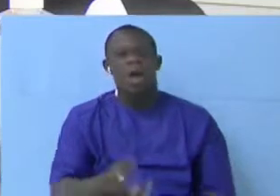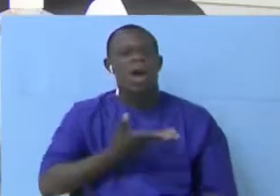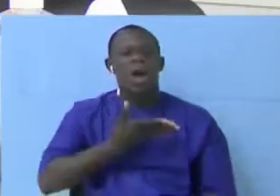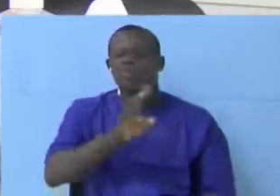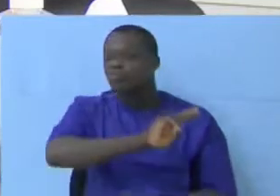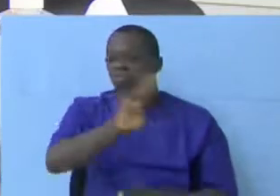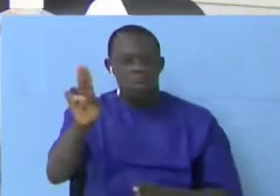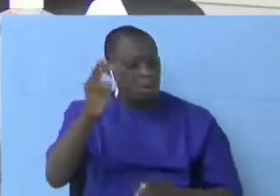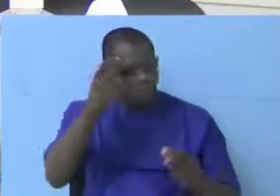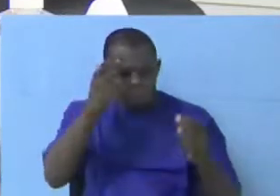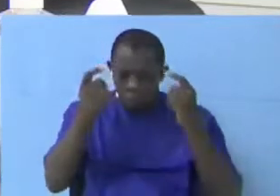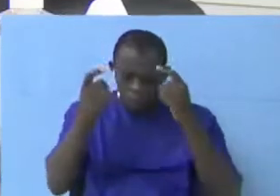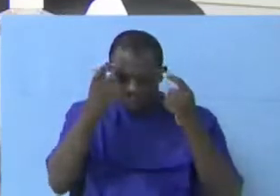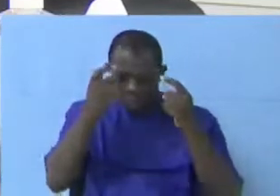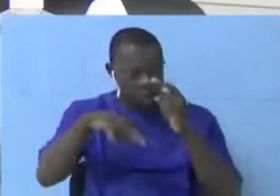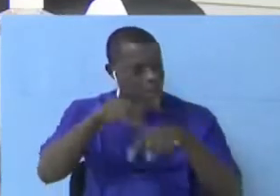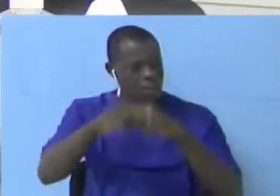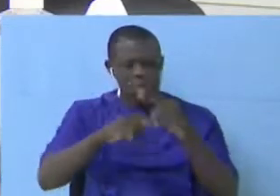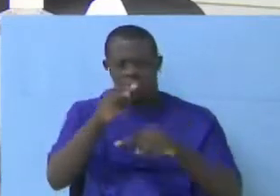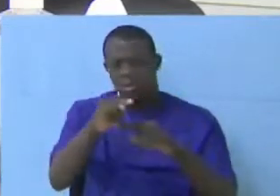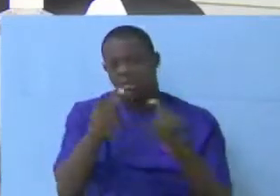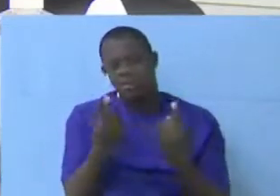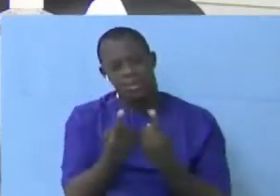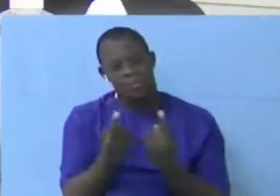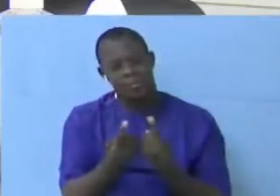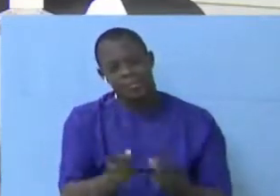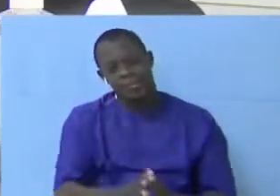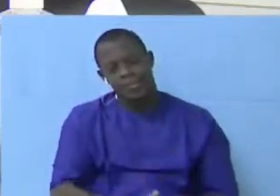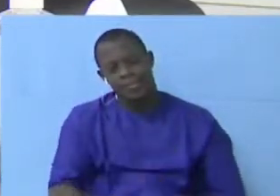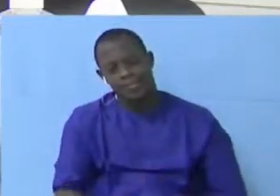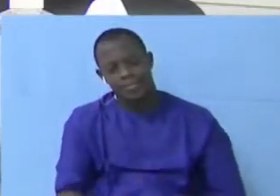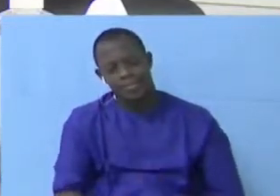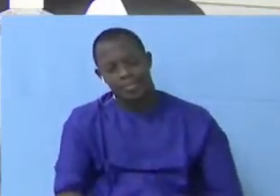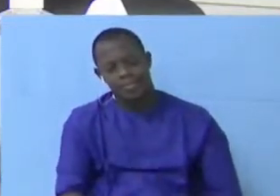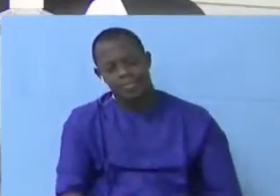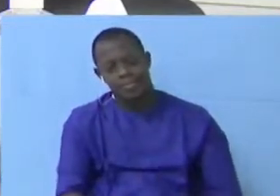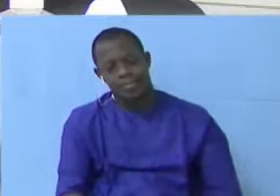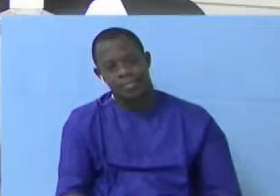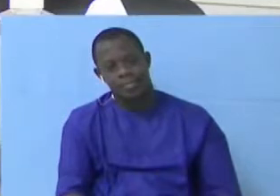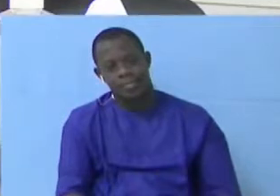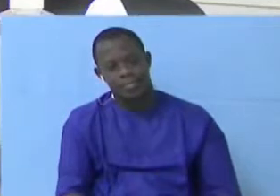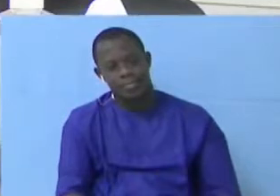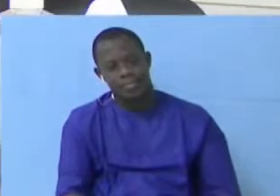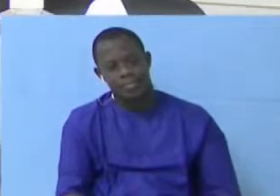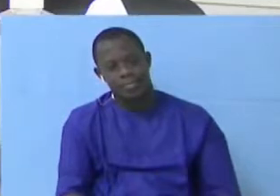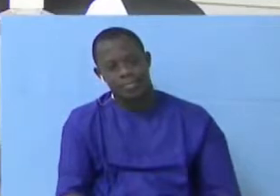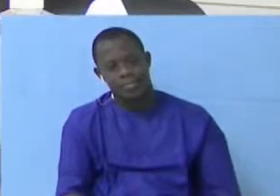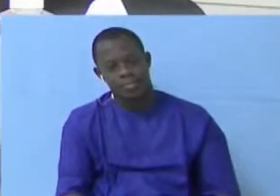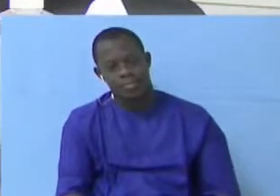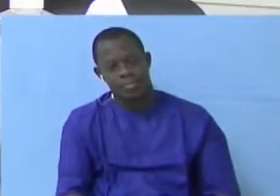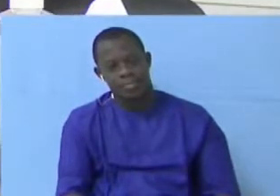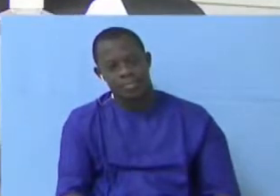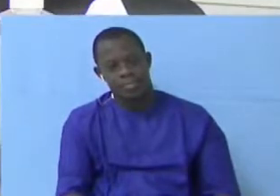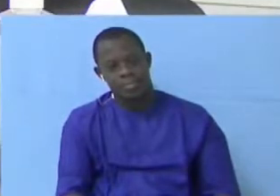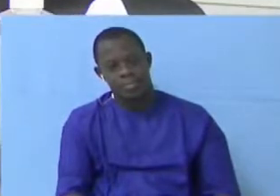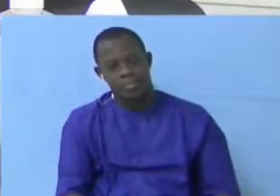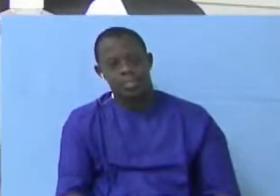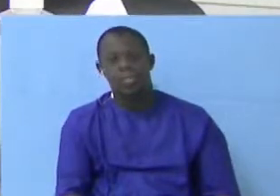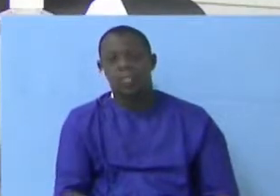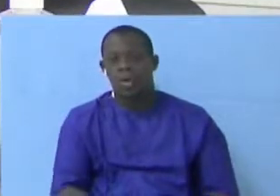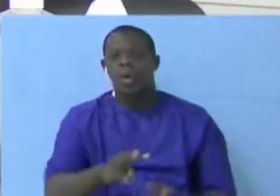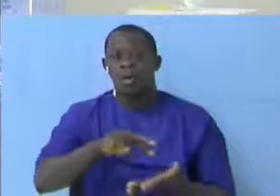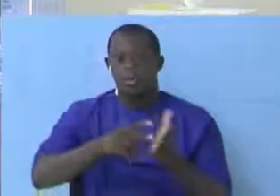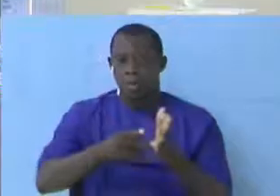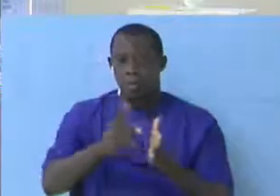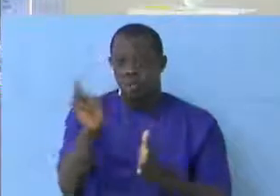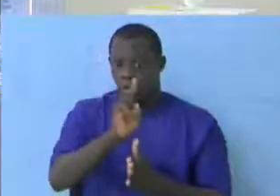Ni hakil kilimanta hakil fula kilimanta. So it is your